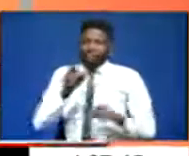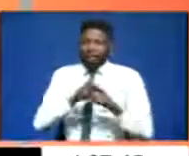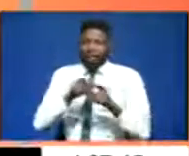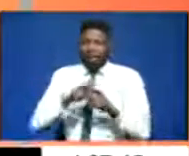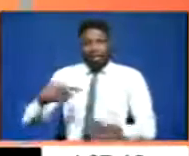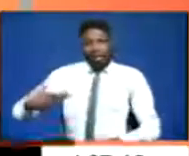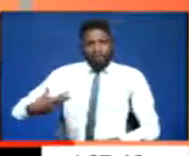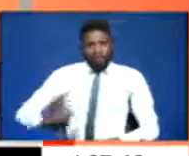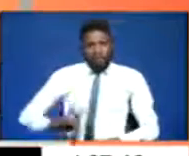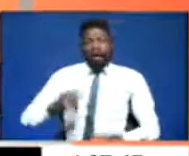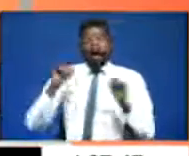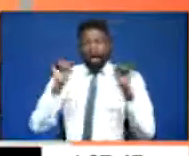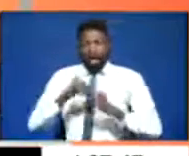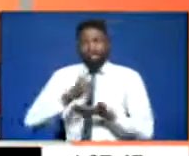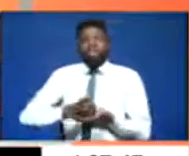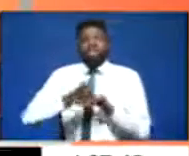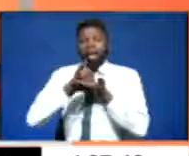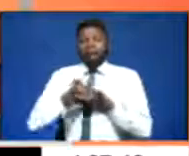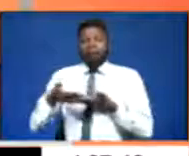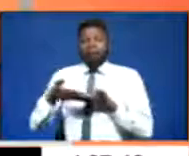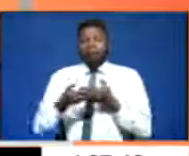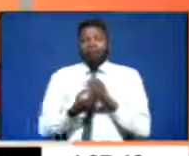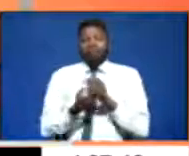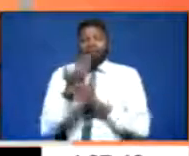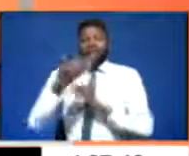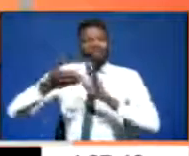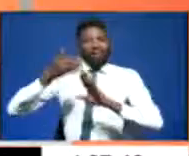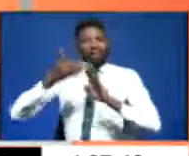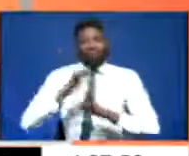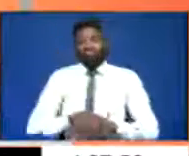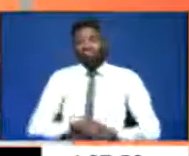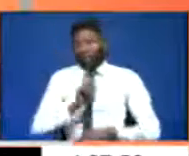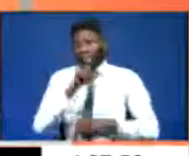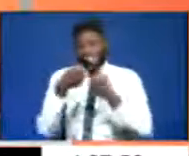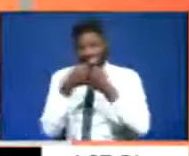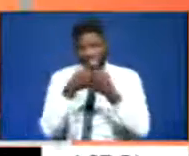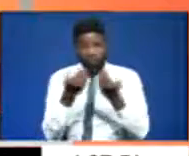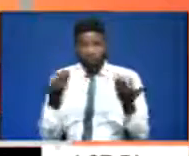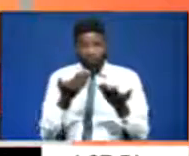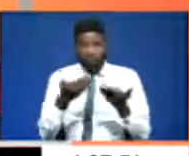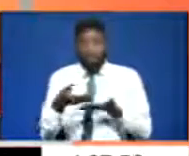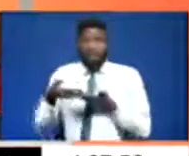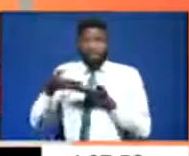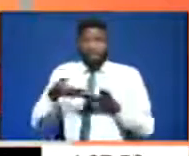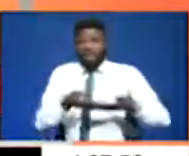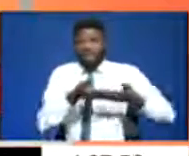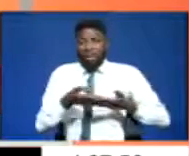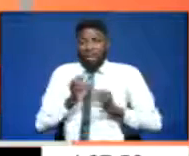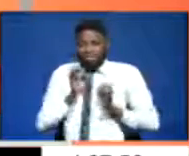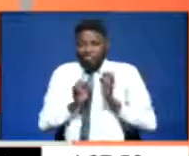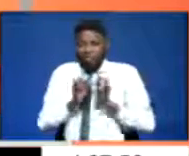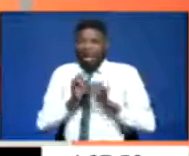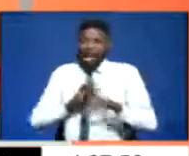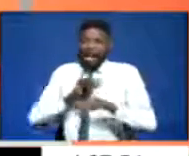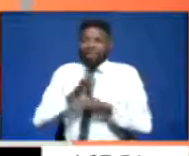baby. One of the issues in preterms, they have problems breathing because the lungs are not mature. So that